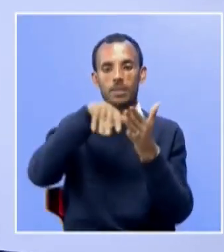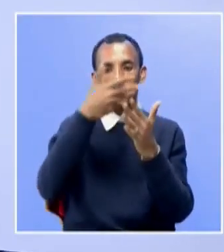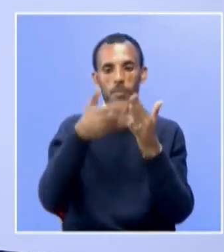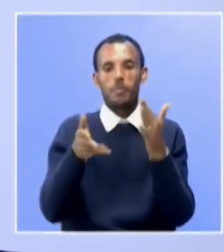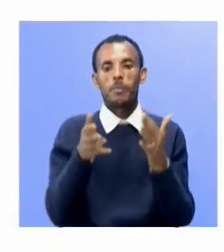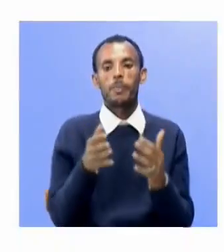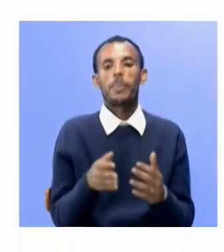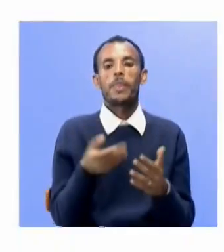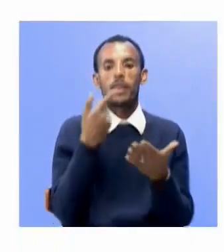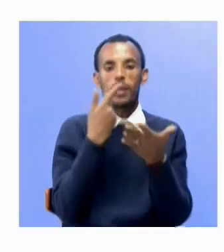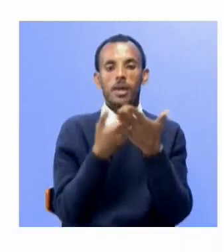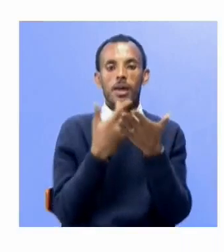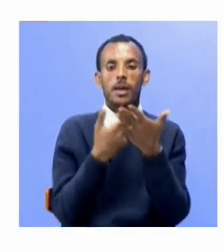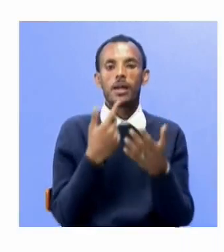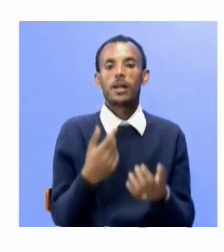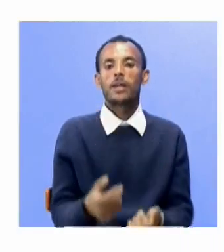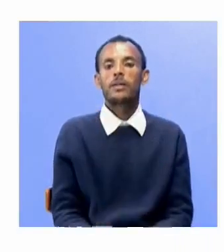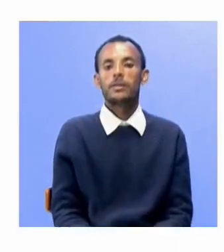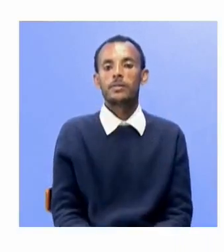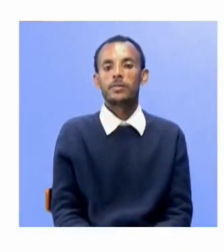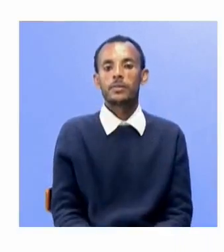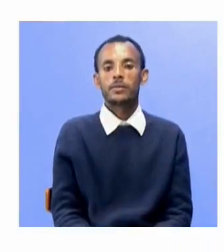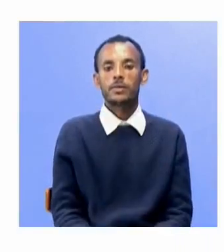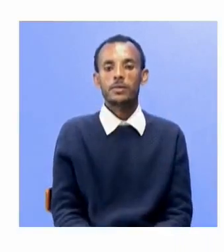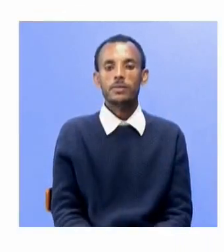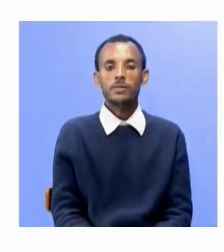look, here